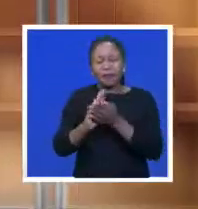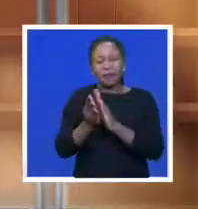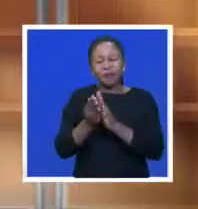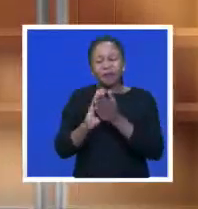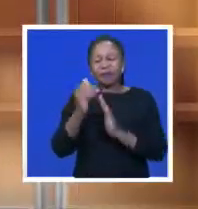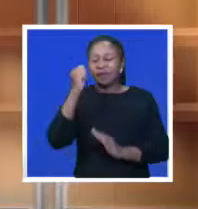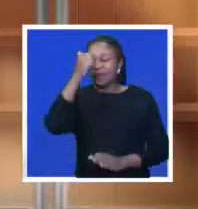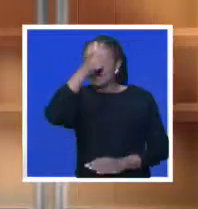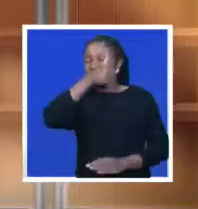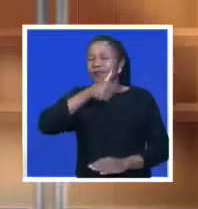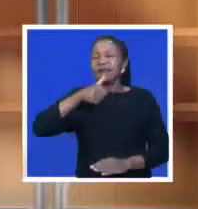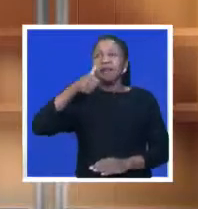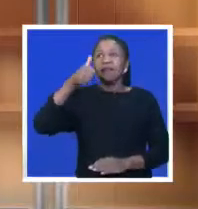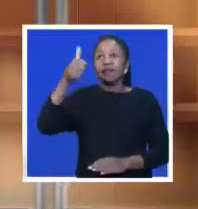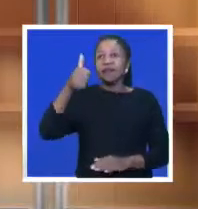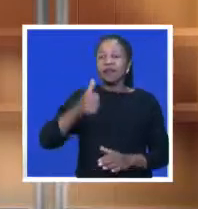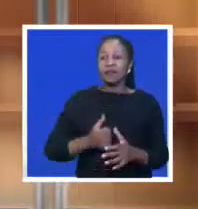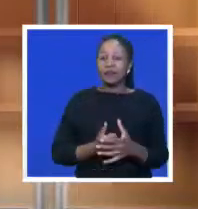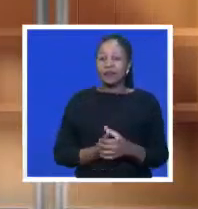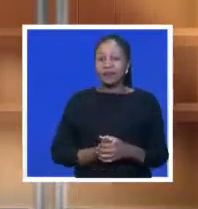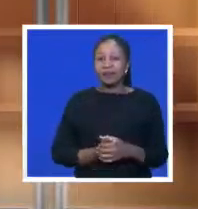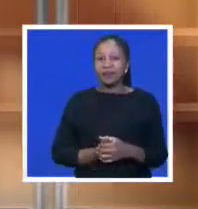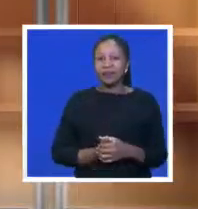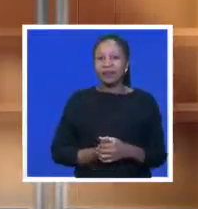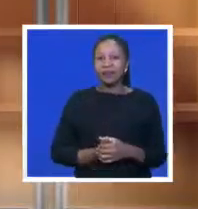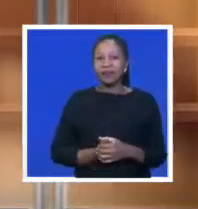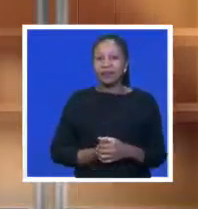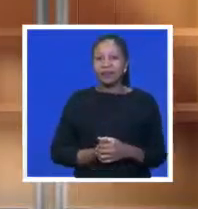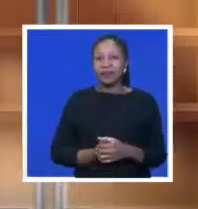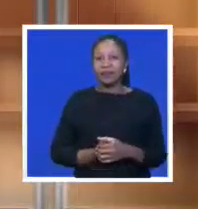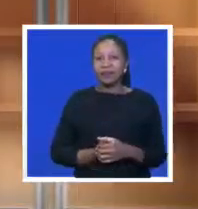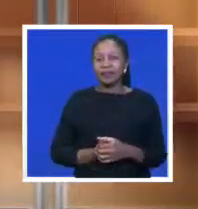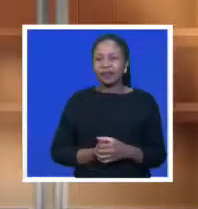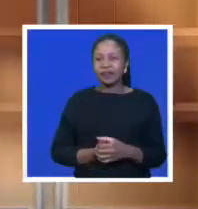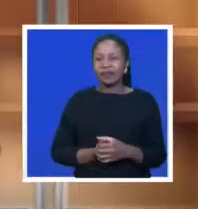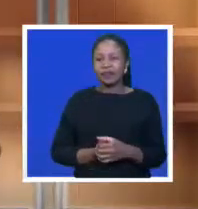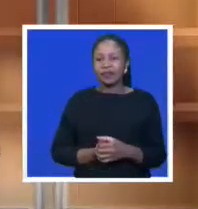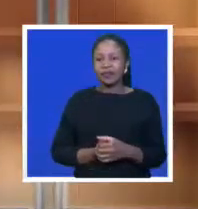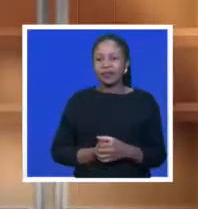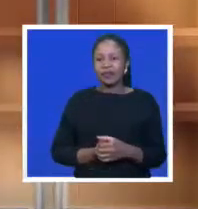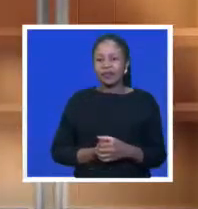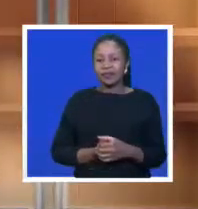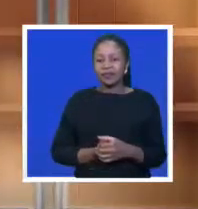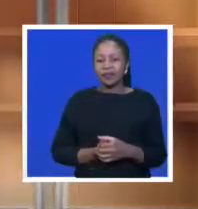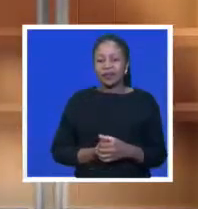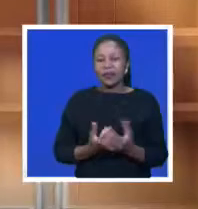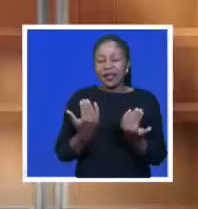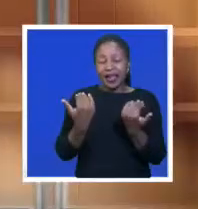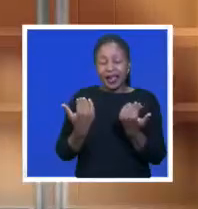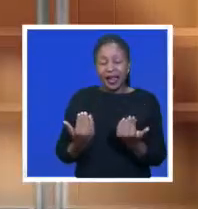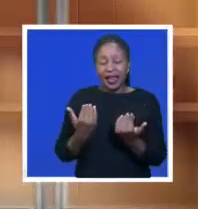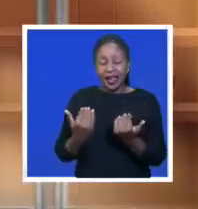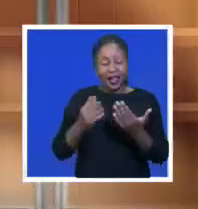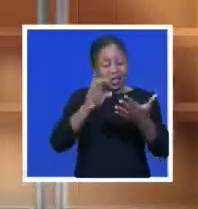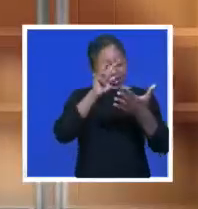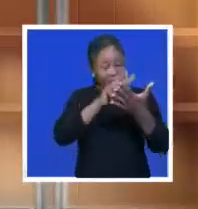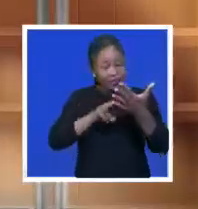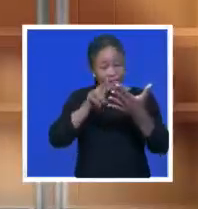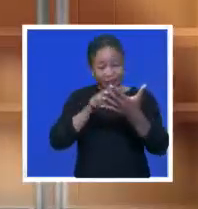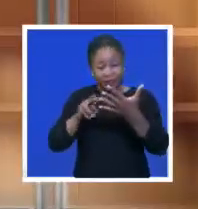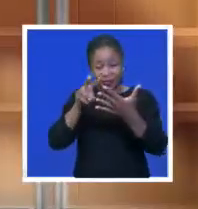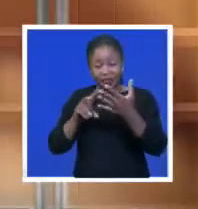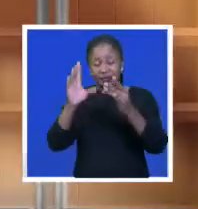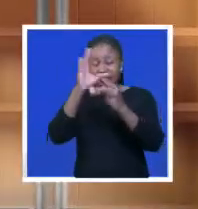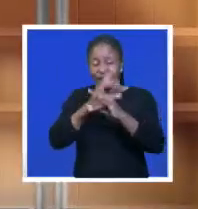Let's find out how God created man. Okay, if we read in our Bibles in the book of Genesis